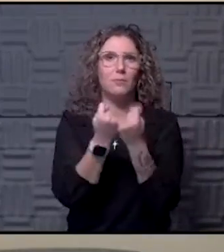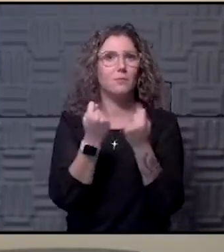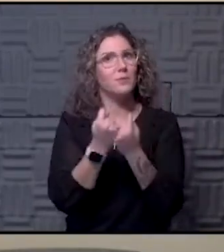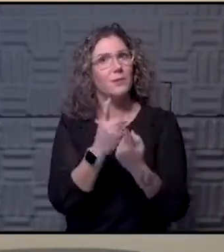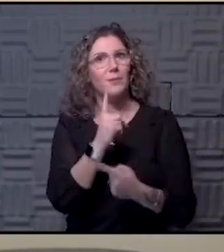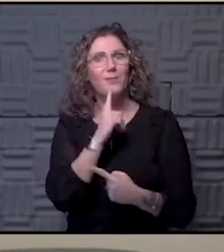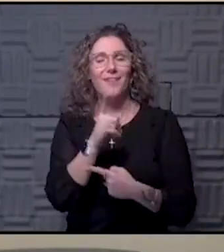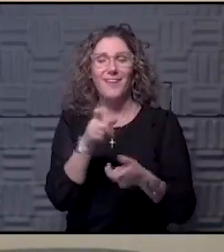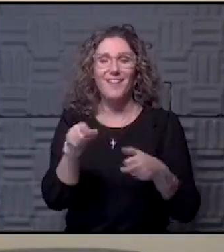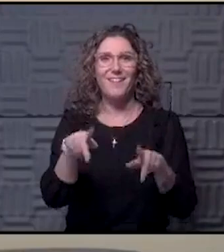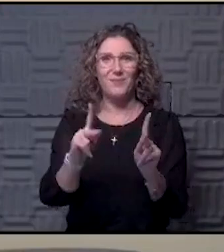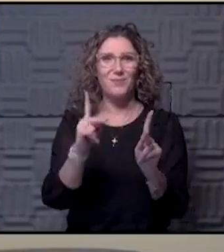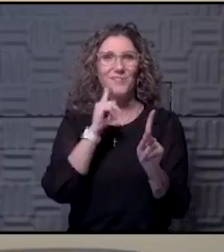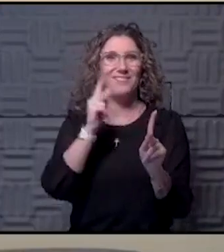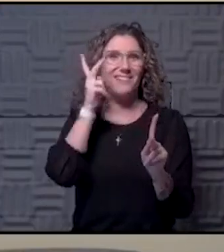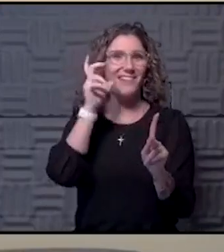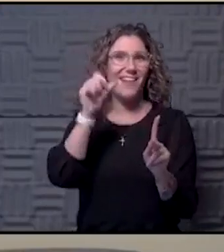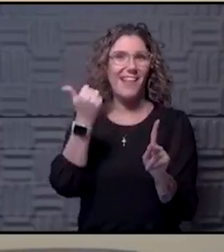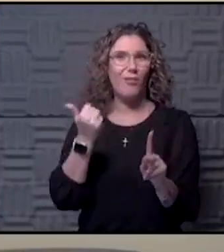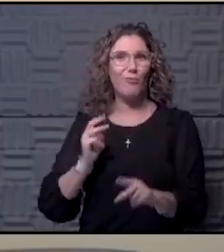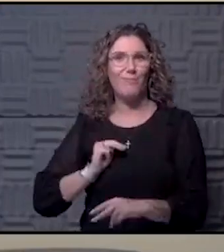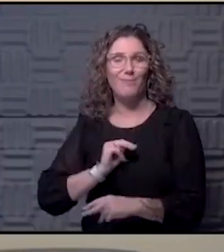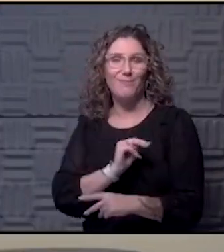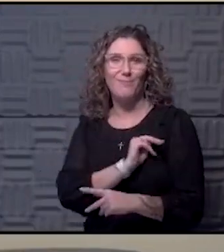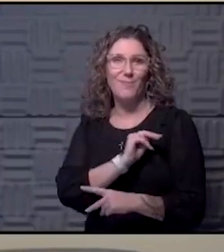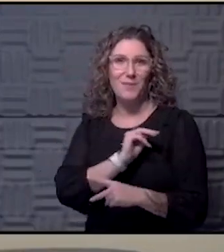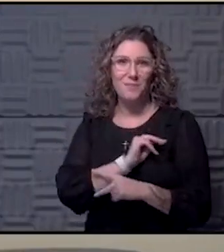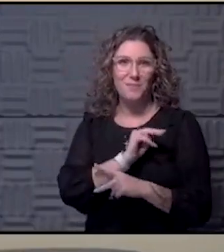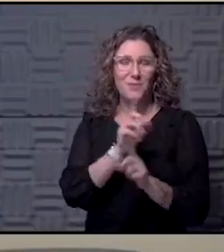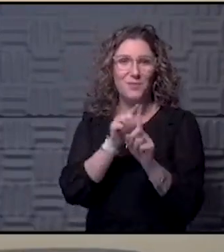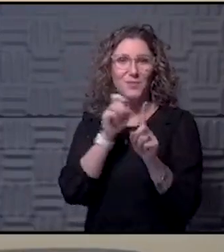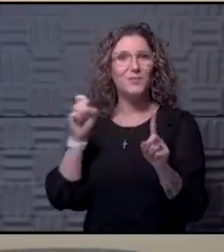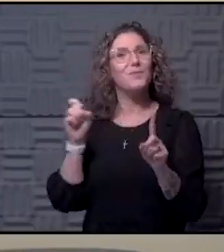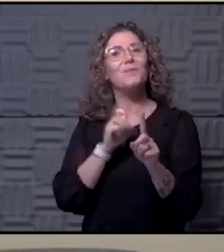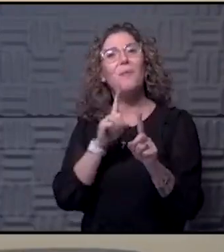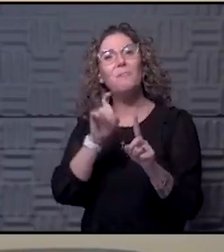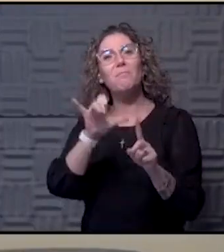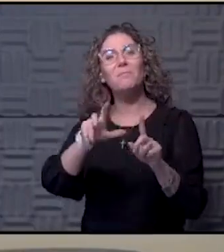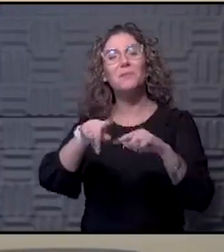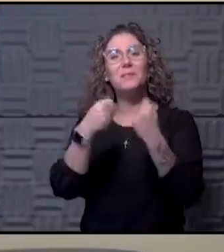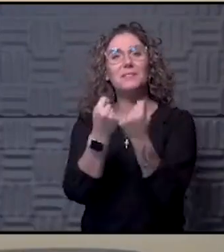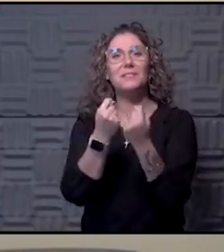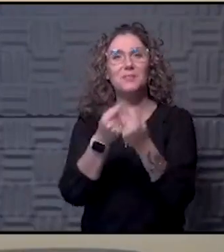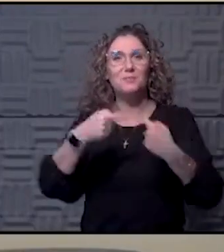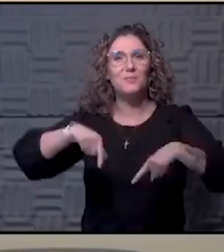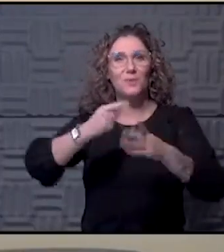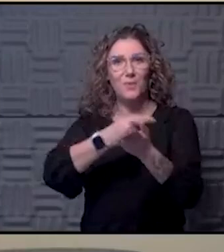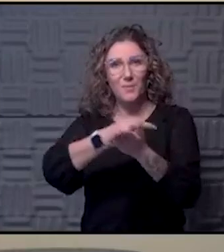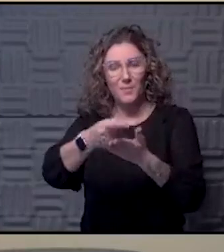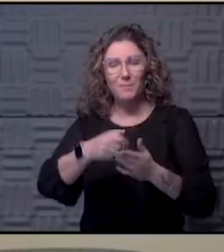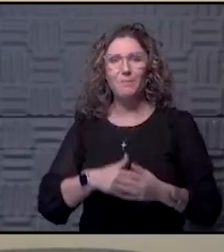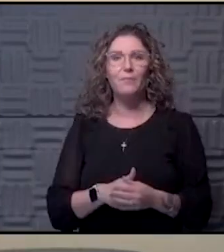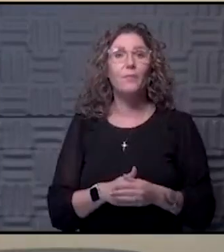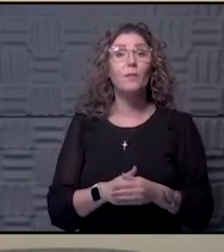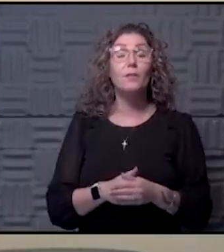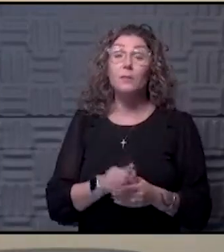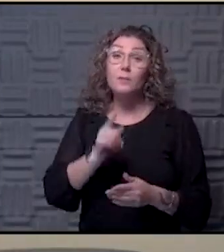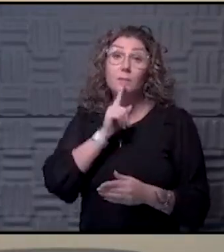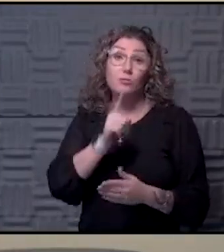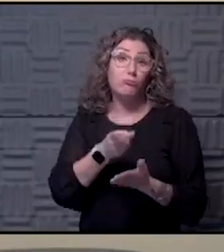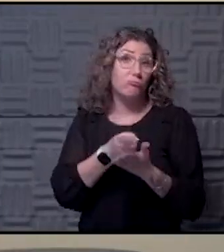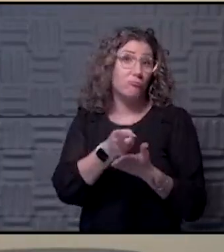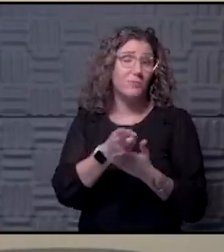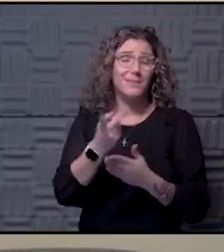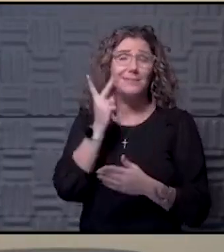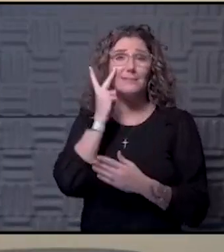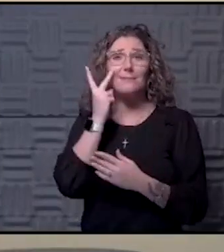to have the opportunity to hear from other members of the team over the week here. But the truth is, I mean, we're seeing patients every